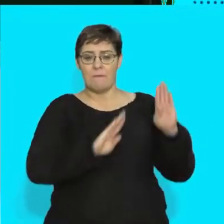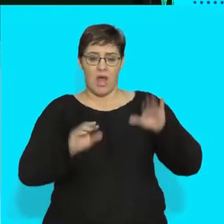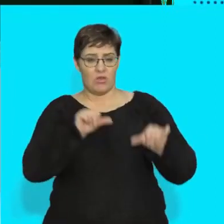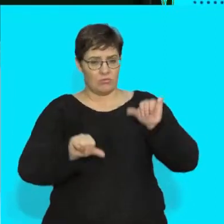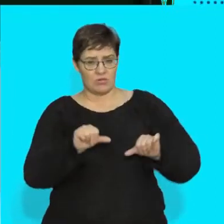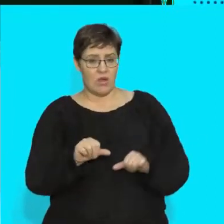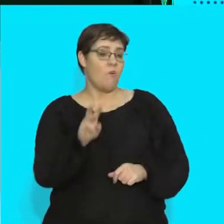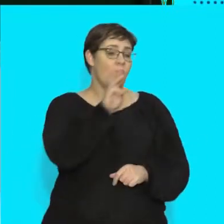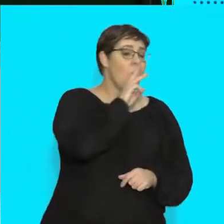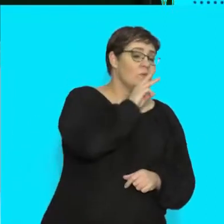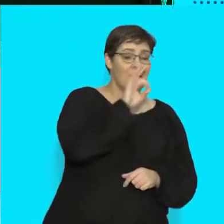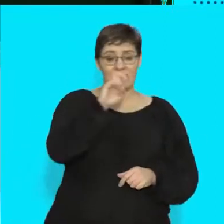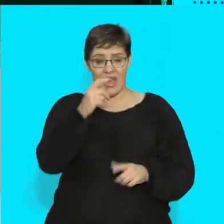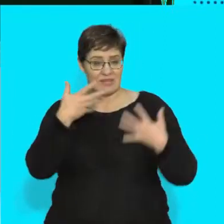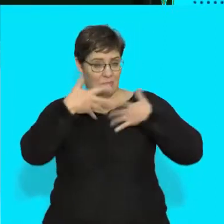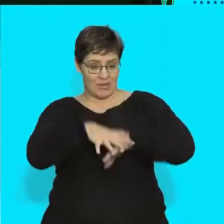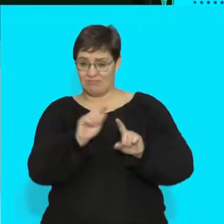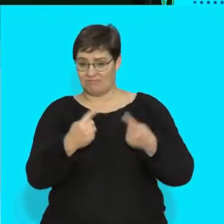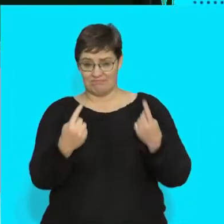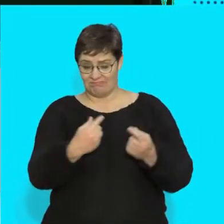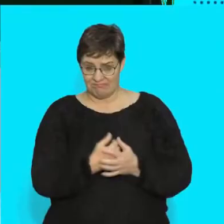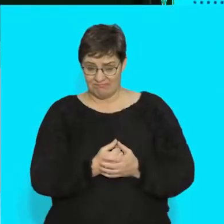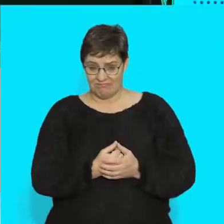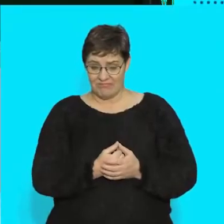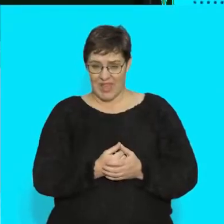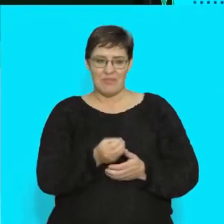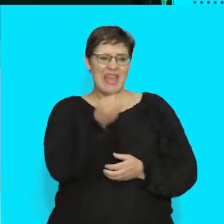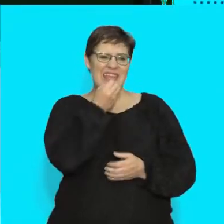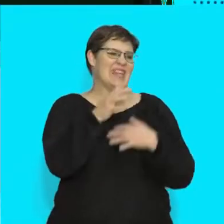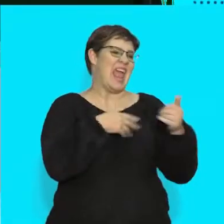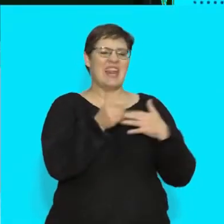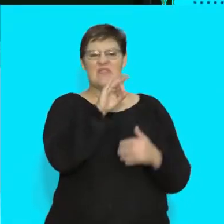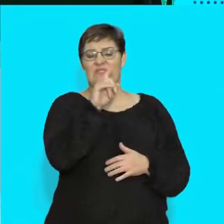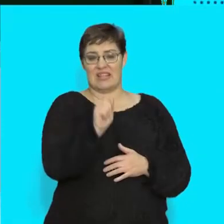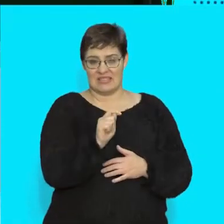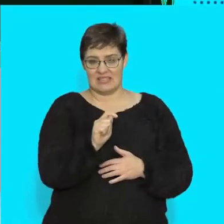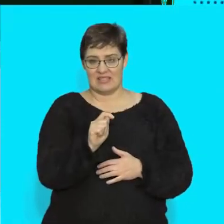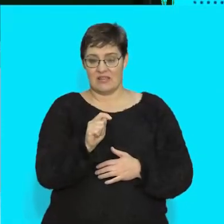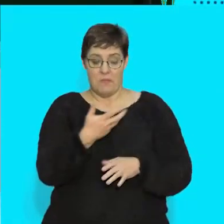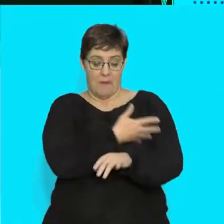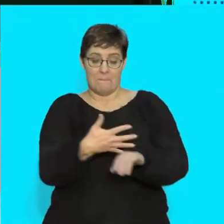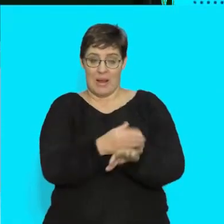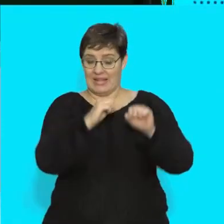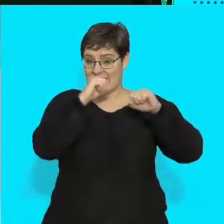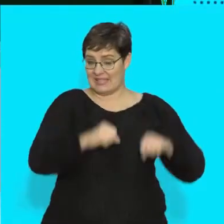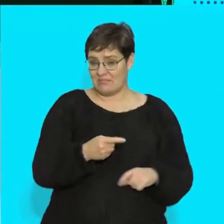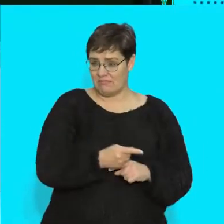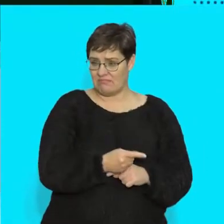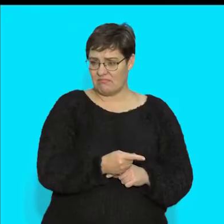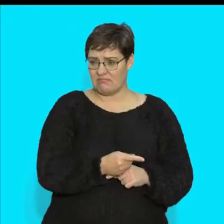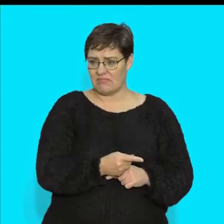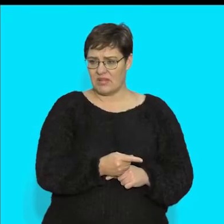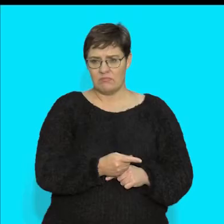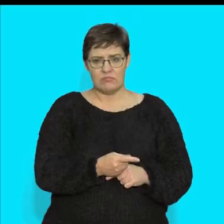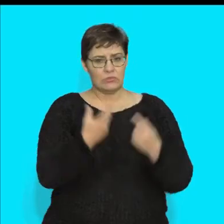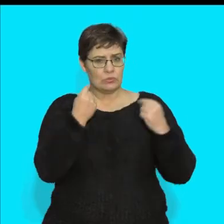Fat doesn't mix with water. So if when I eat any kind of fats and it goes into my blood system, what could